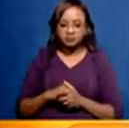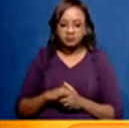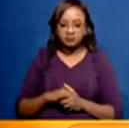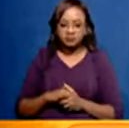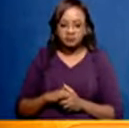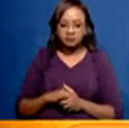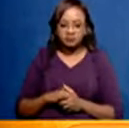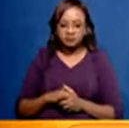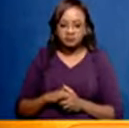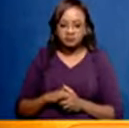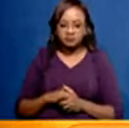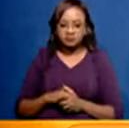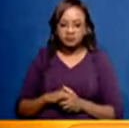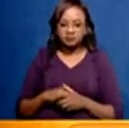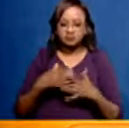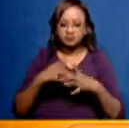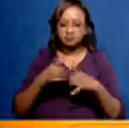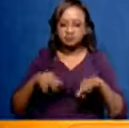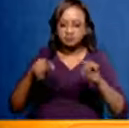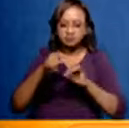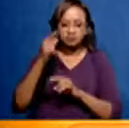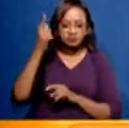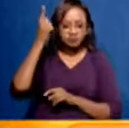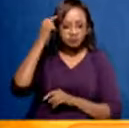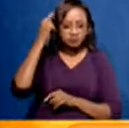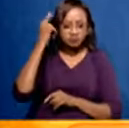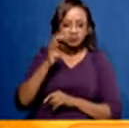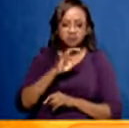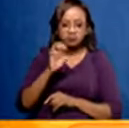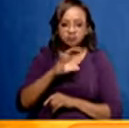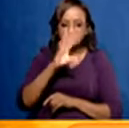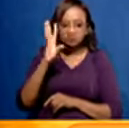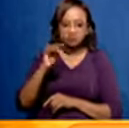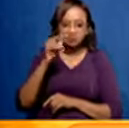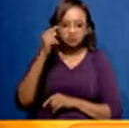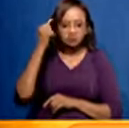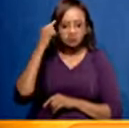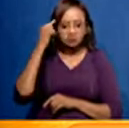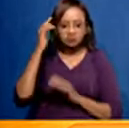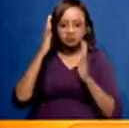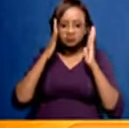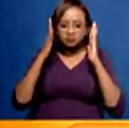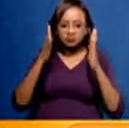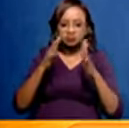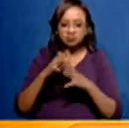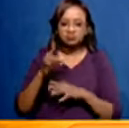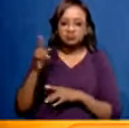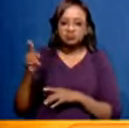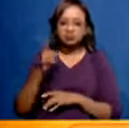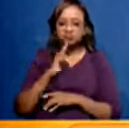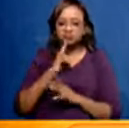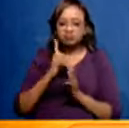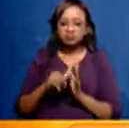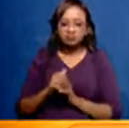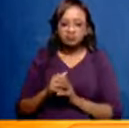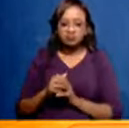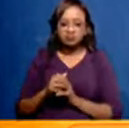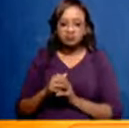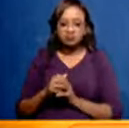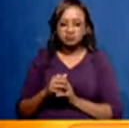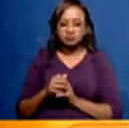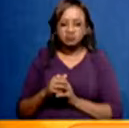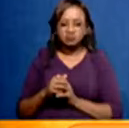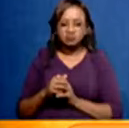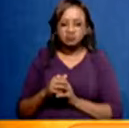this sort of East African mindset, which was very compelling, she said, this